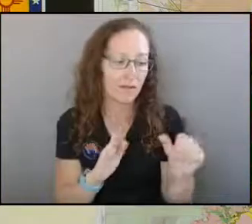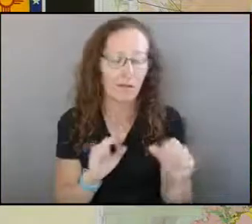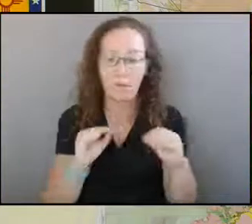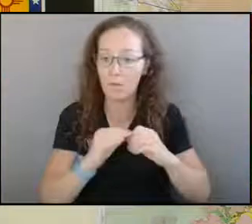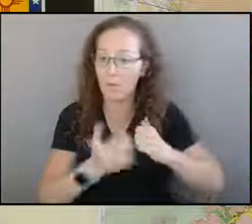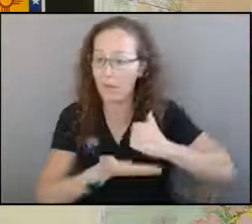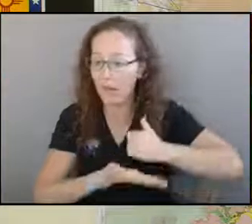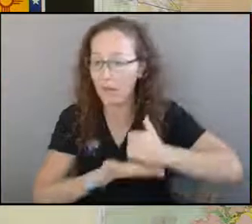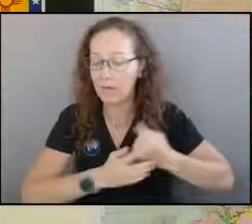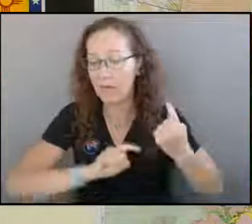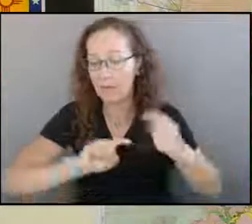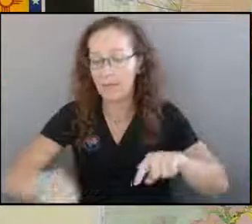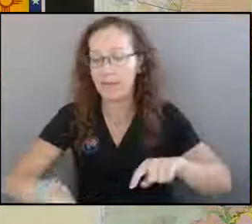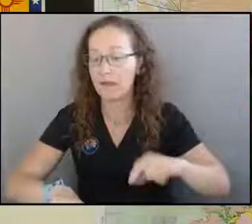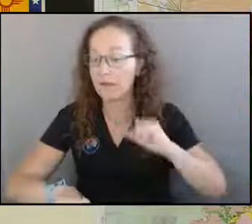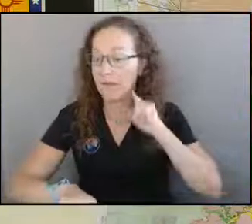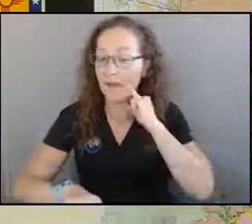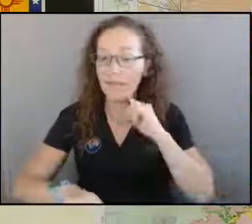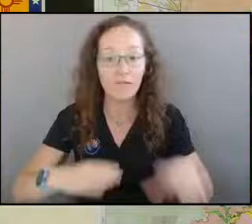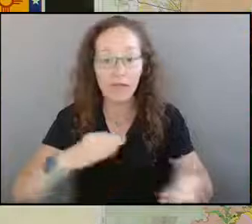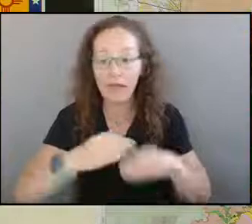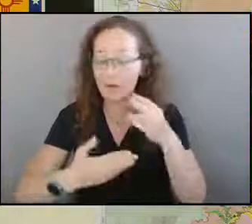list, it's going to be difficult to get help.